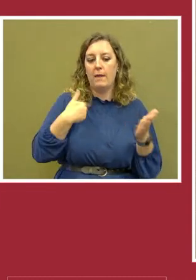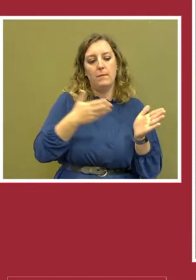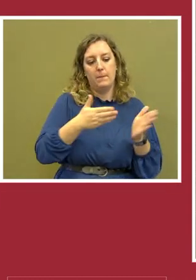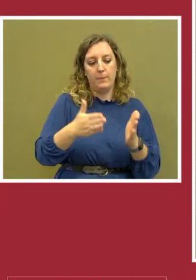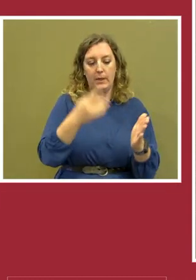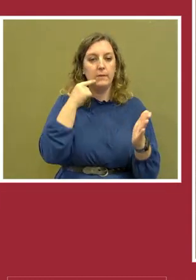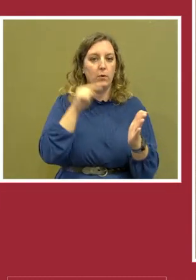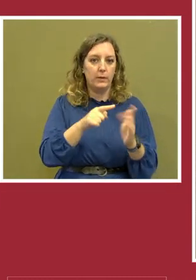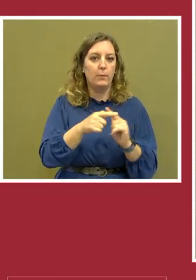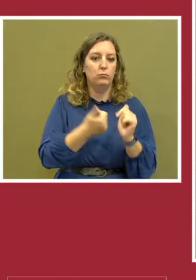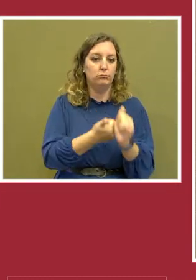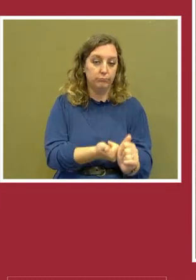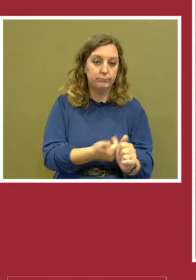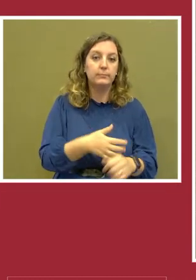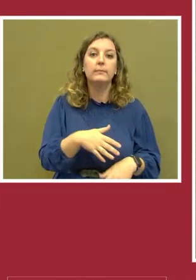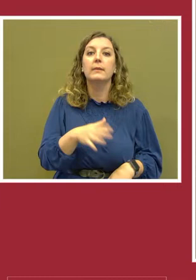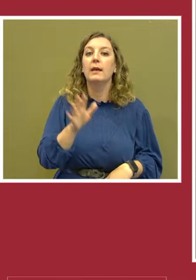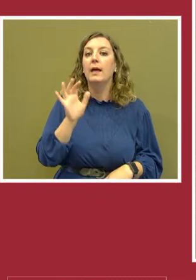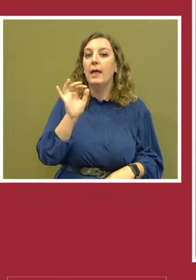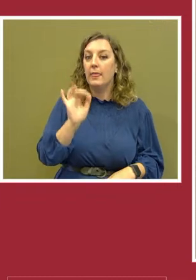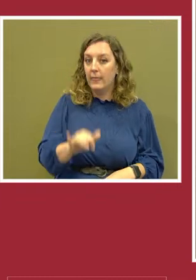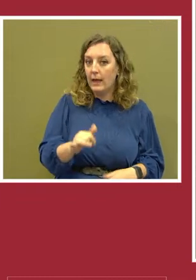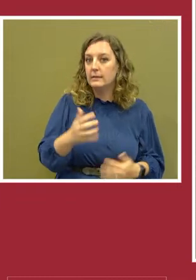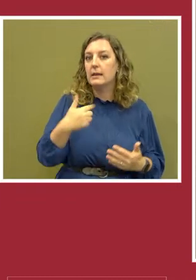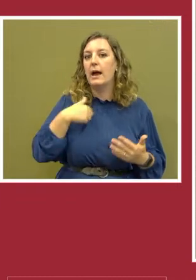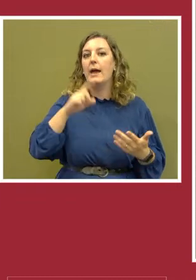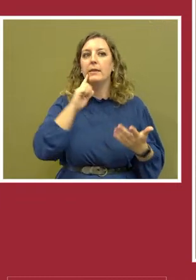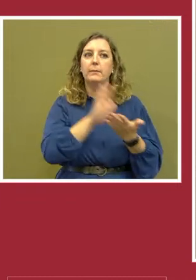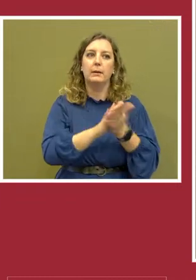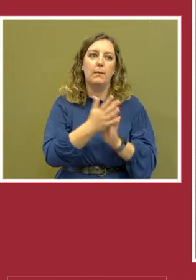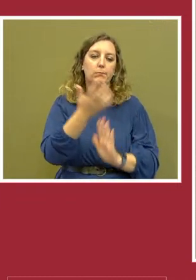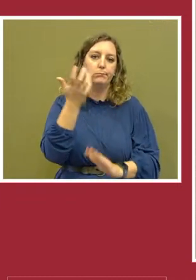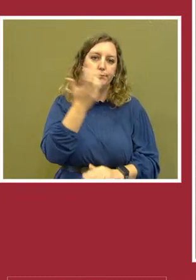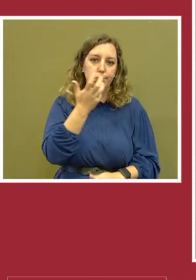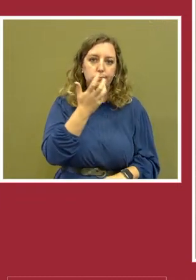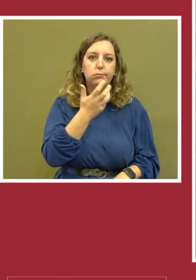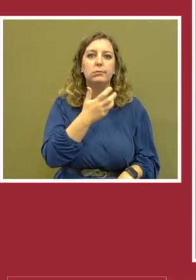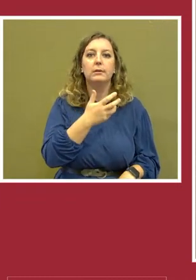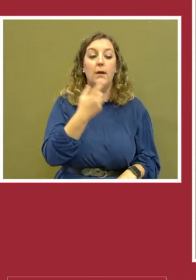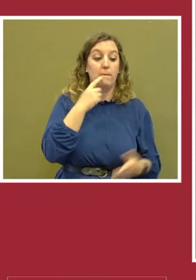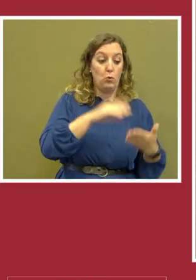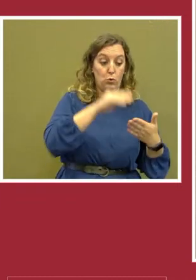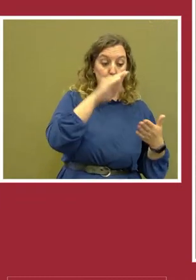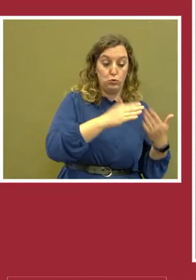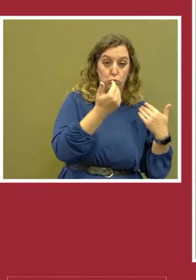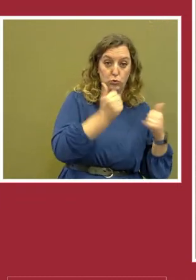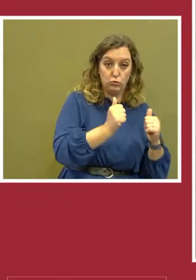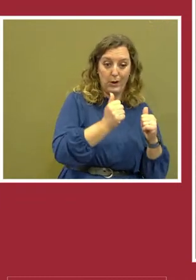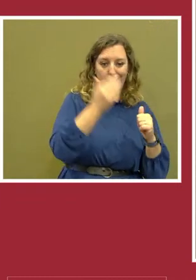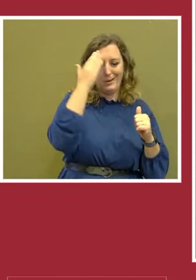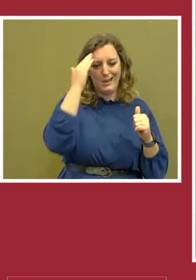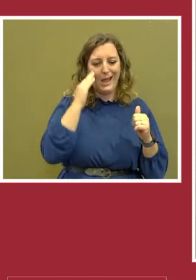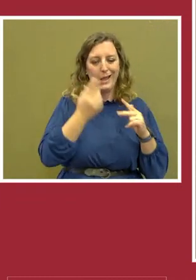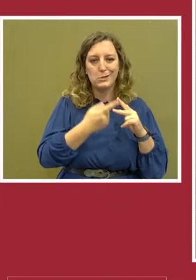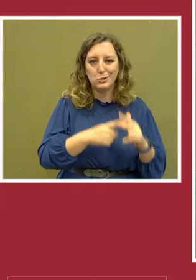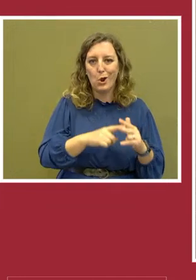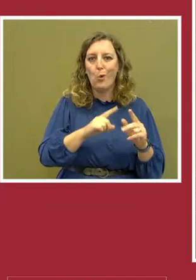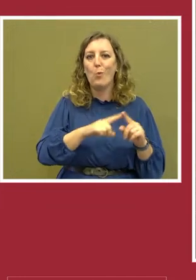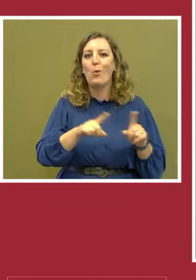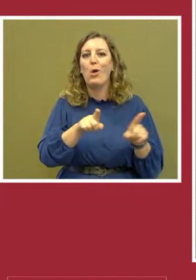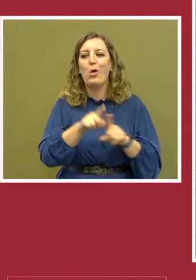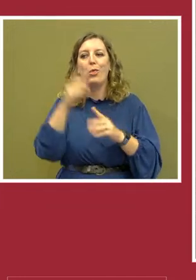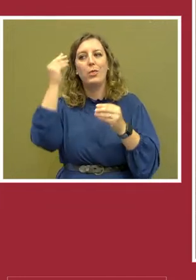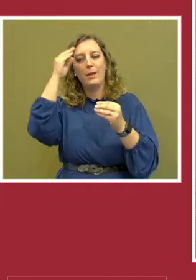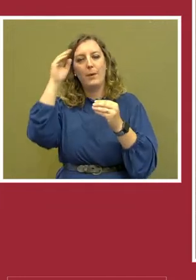for them to pursue. And that's what I think becomes so powerful, again, not just for the students who are trying to get a head start, but think what that would